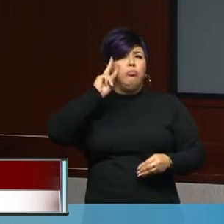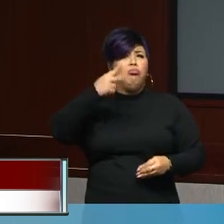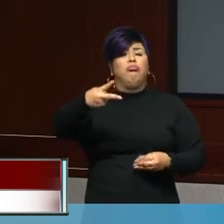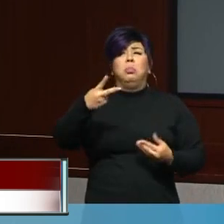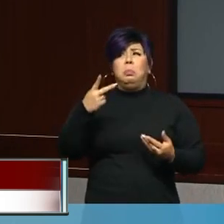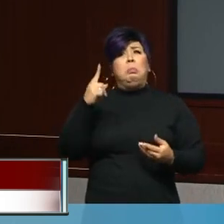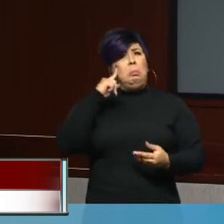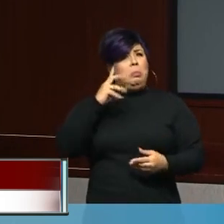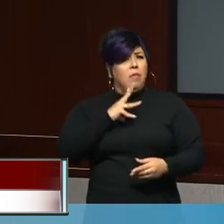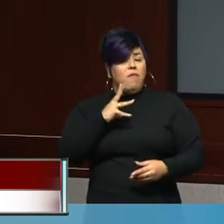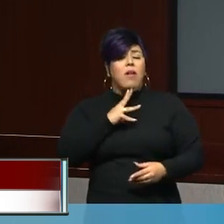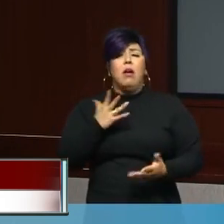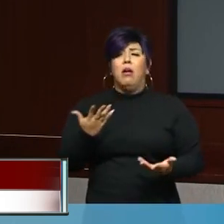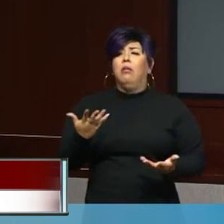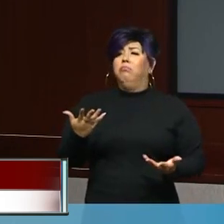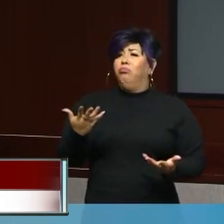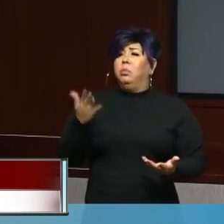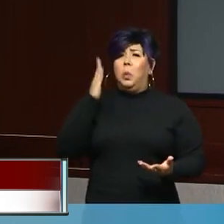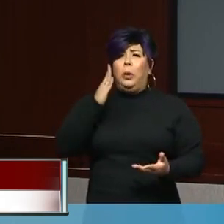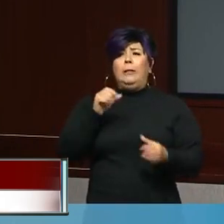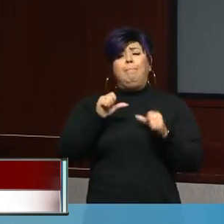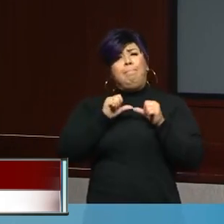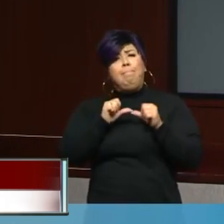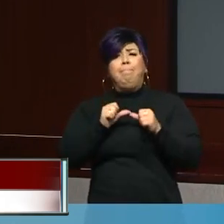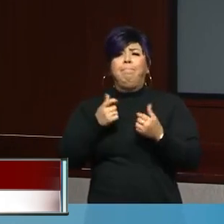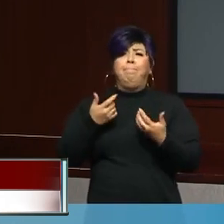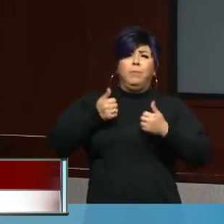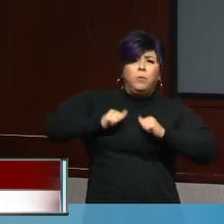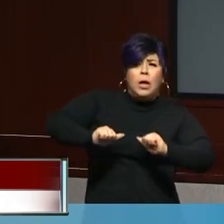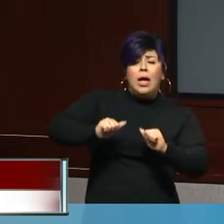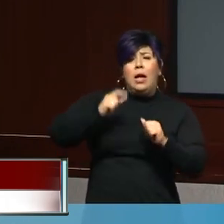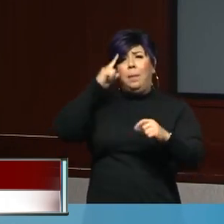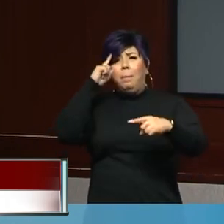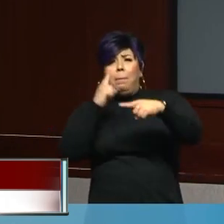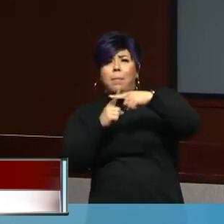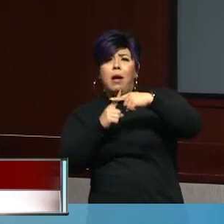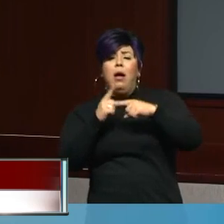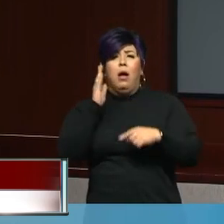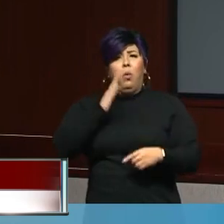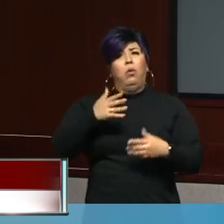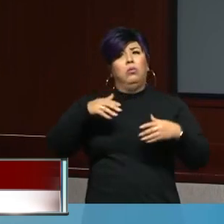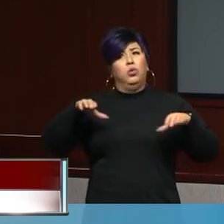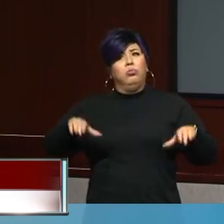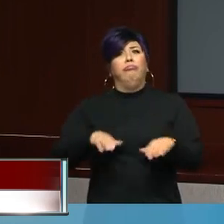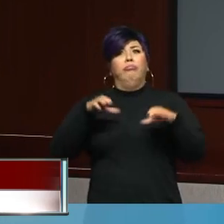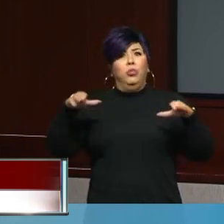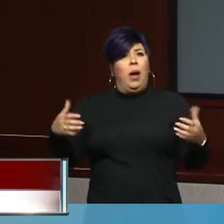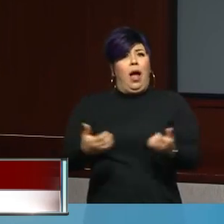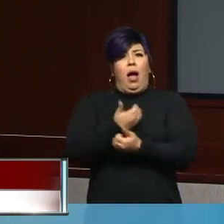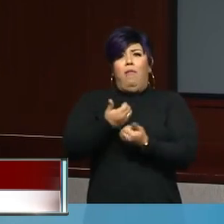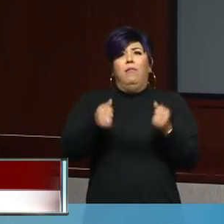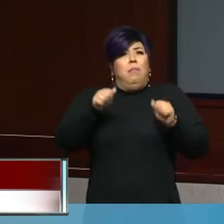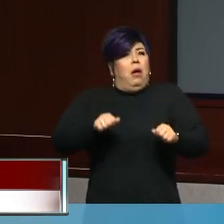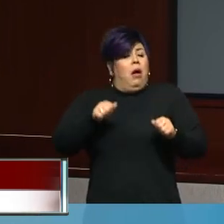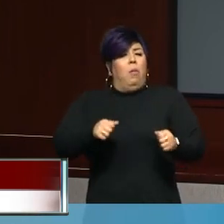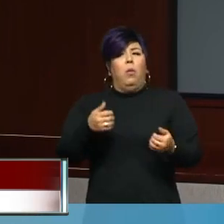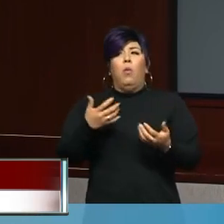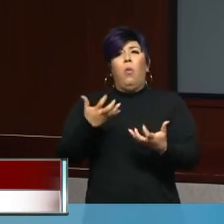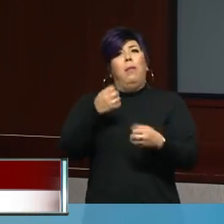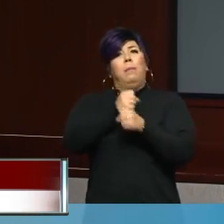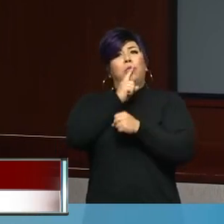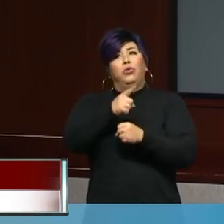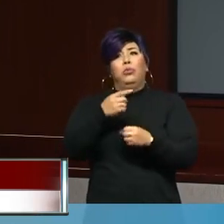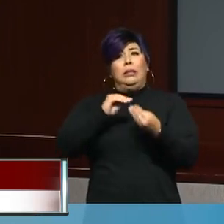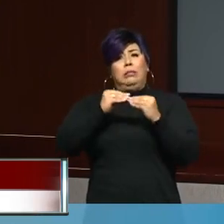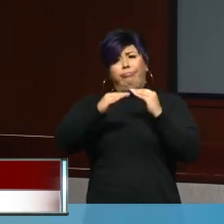we're going to continue to put a good effort forward to do all the things that we need to do as a community to sustain